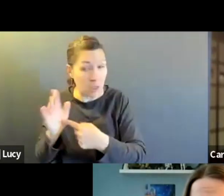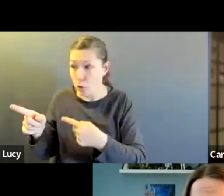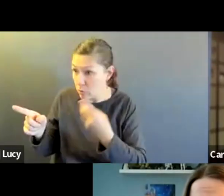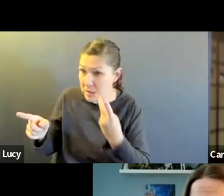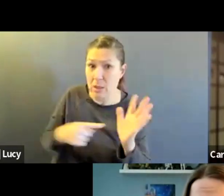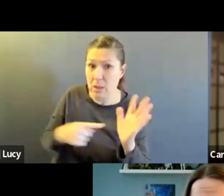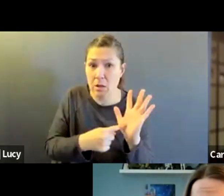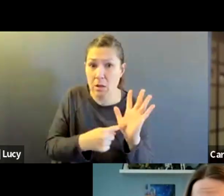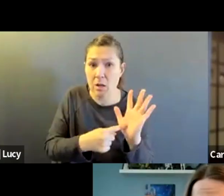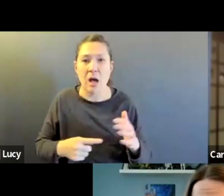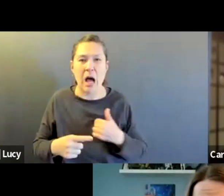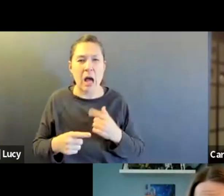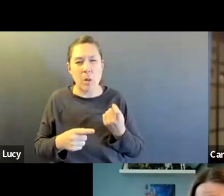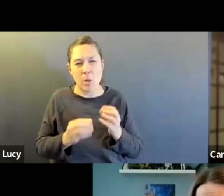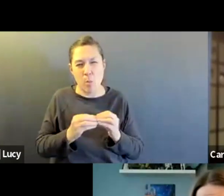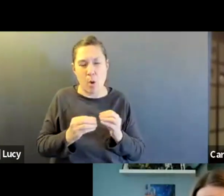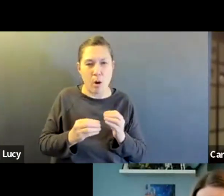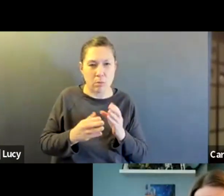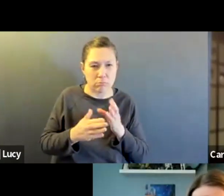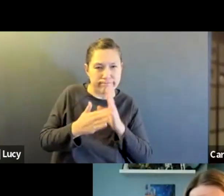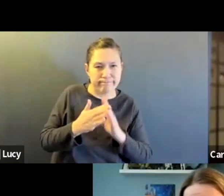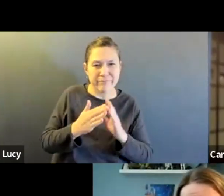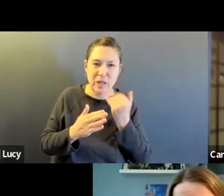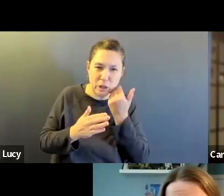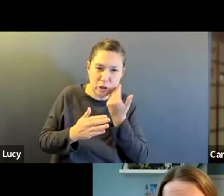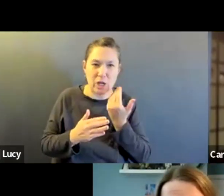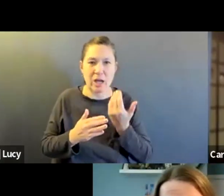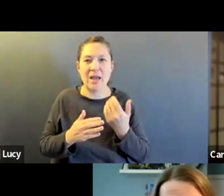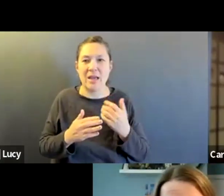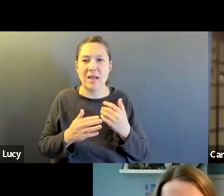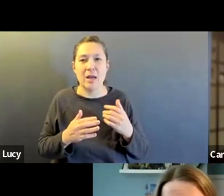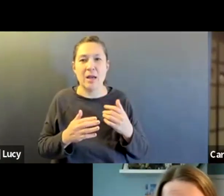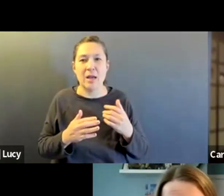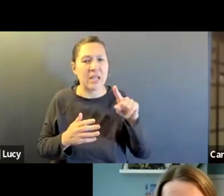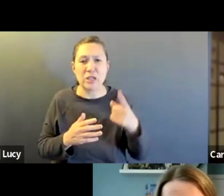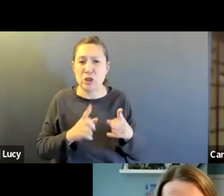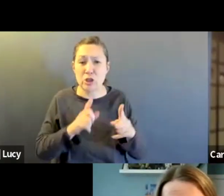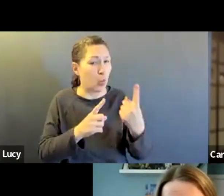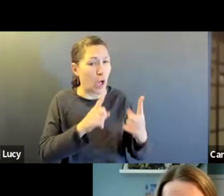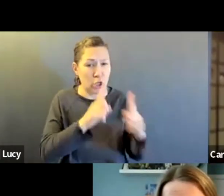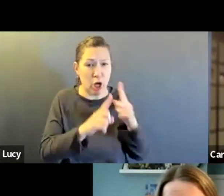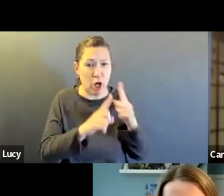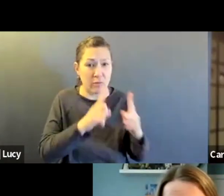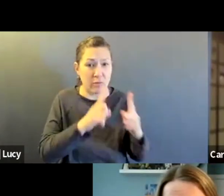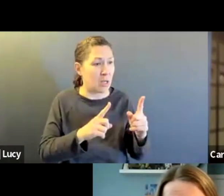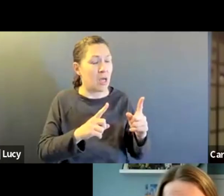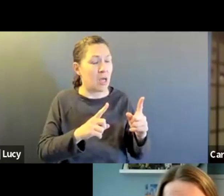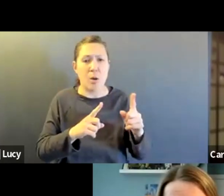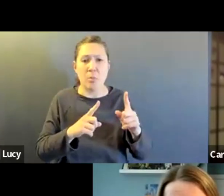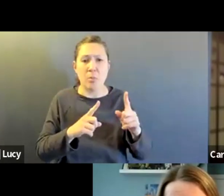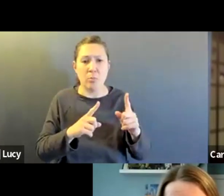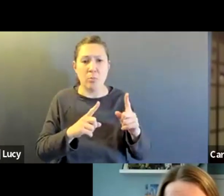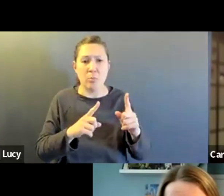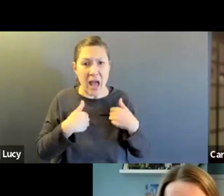more introverted sometimes than I realize. So sometimes it's just having that one conversation, and then that can ripple over time. So I think a lot of